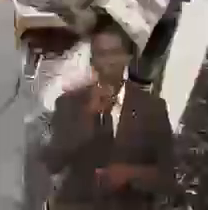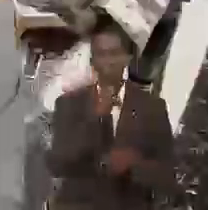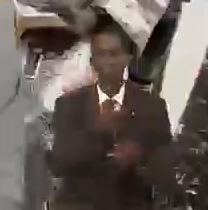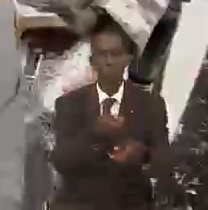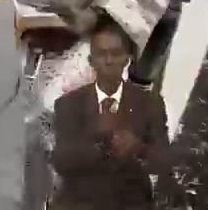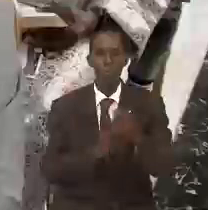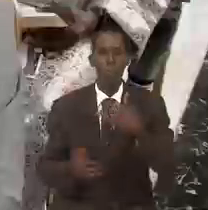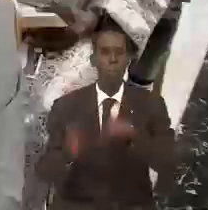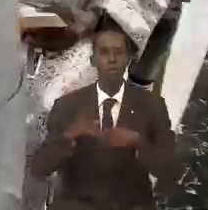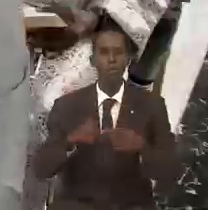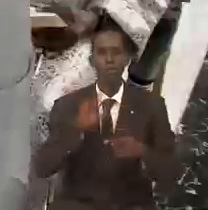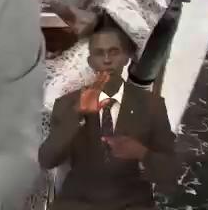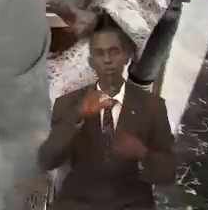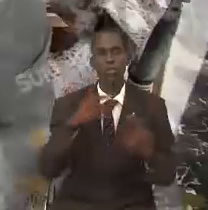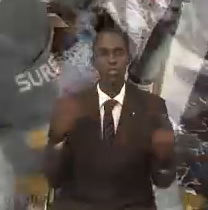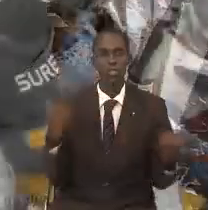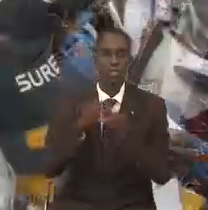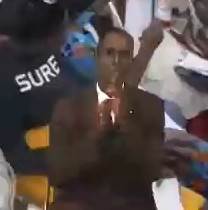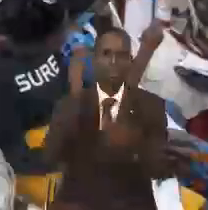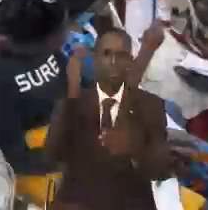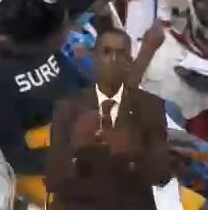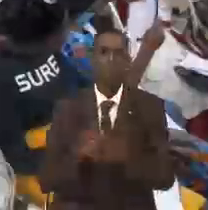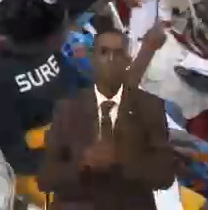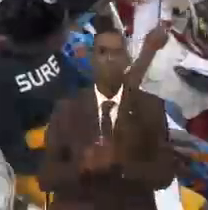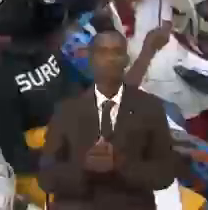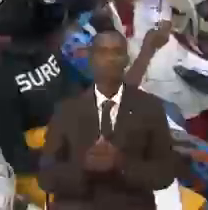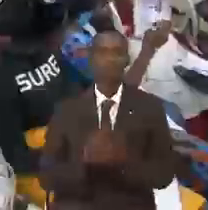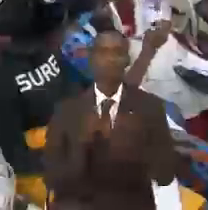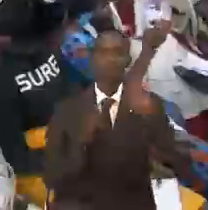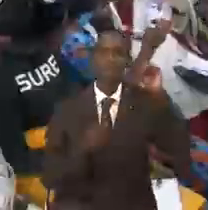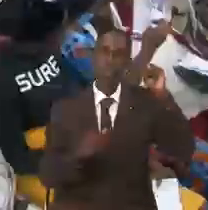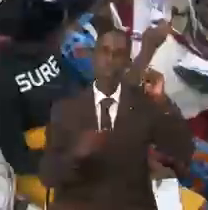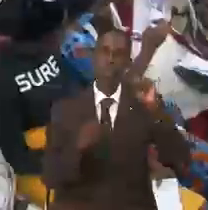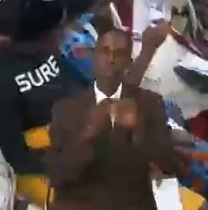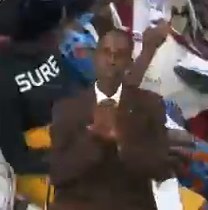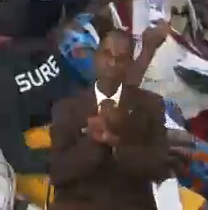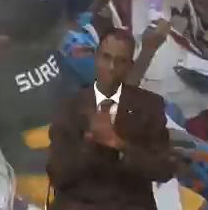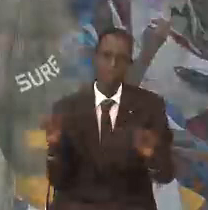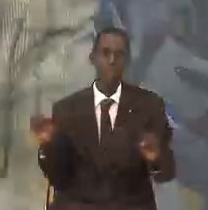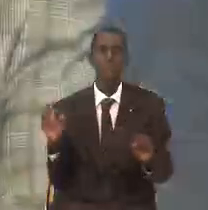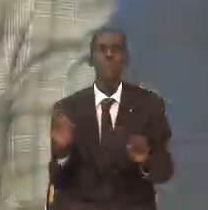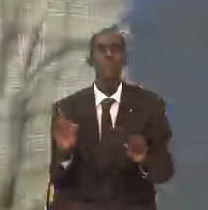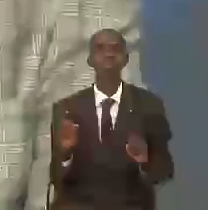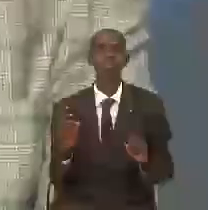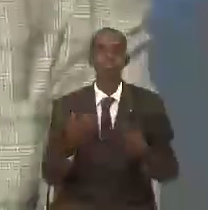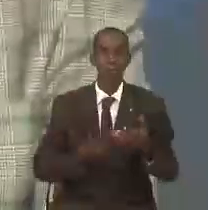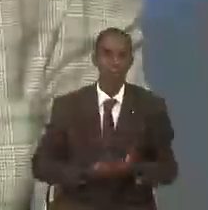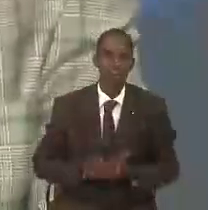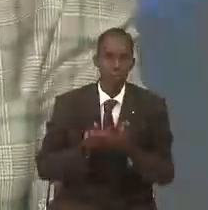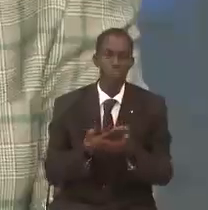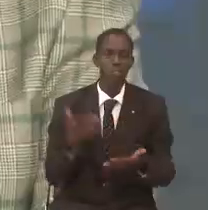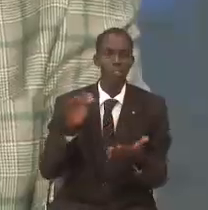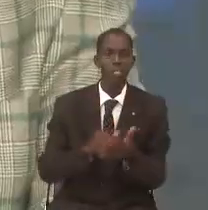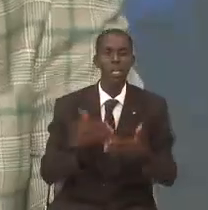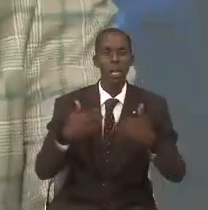vomit. In Jesus' name, saved, born again, having the grace of